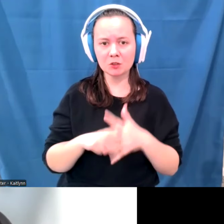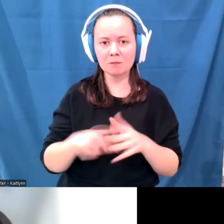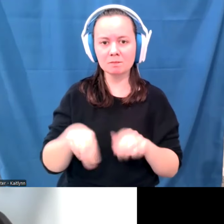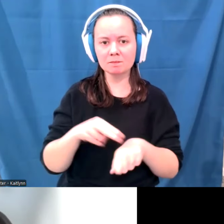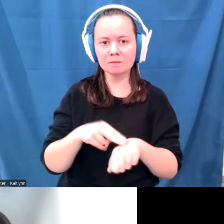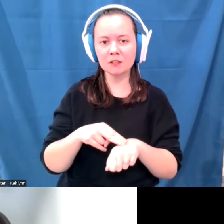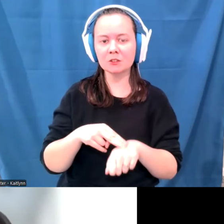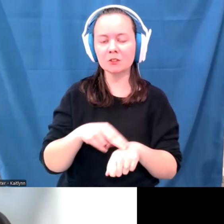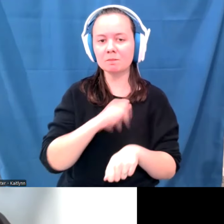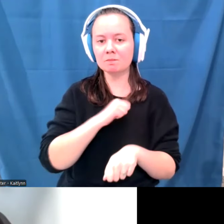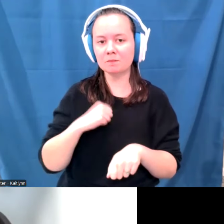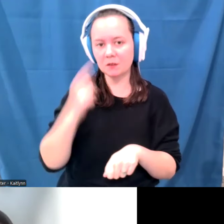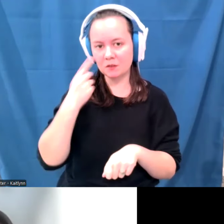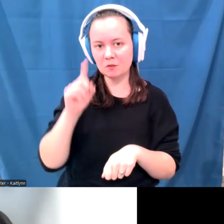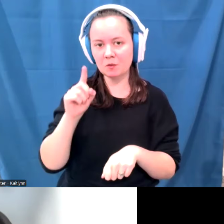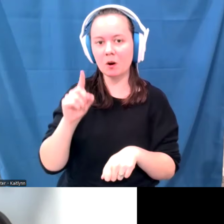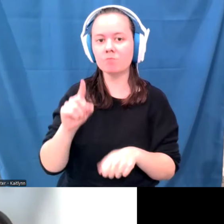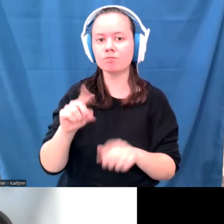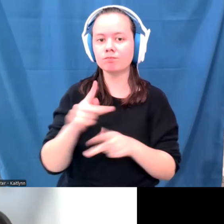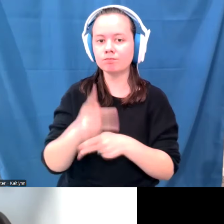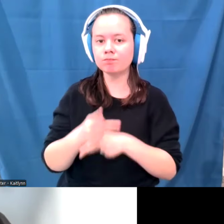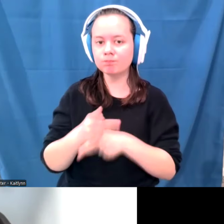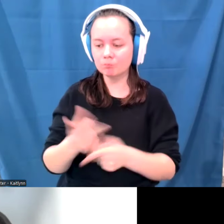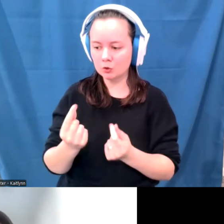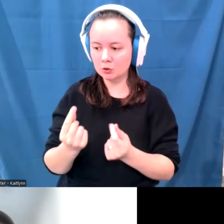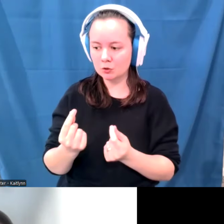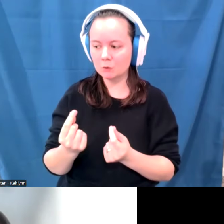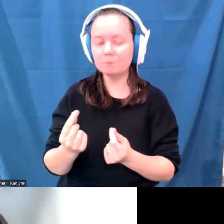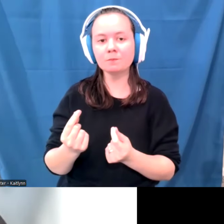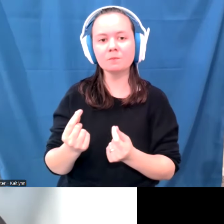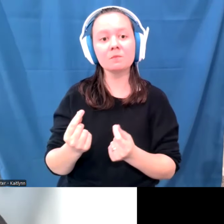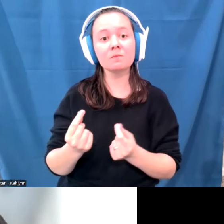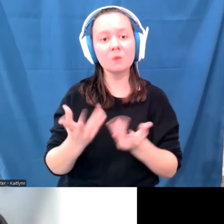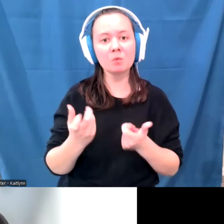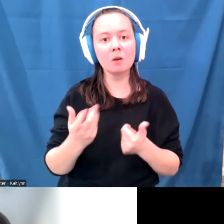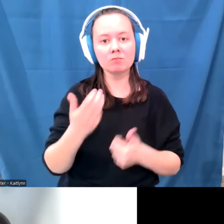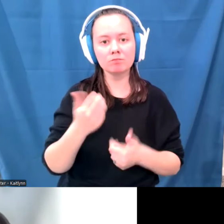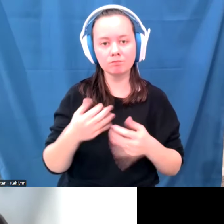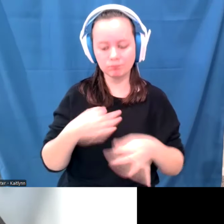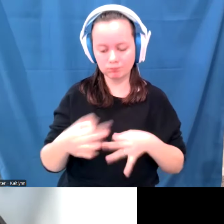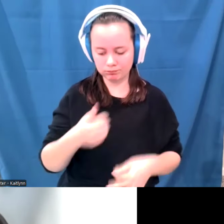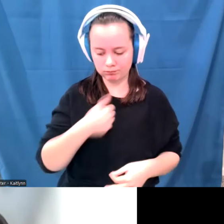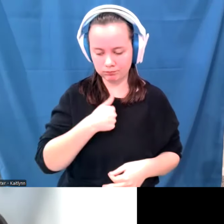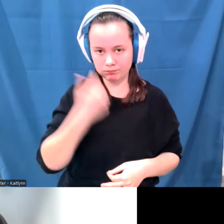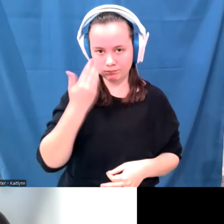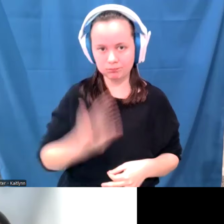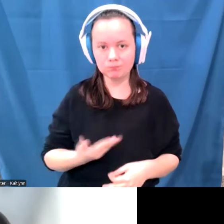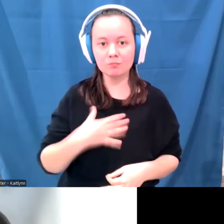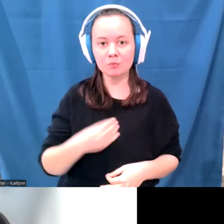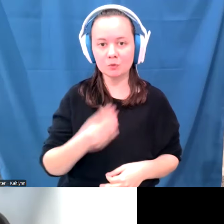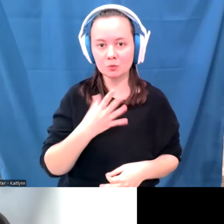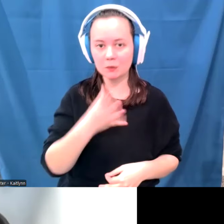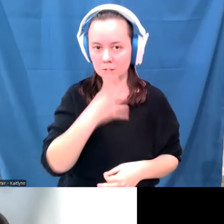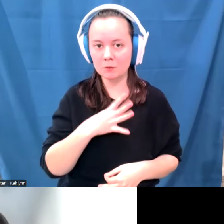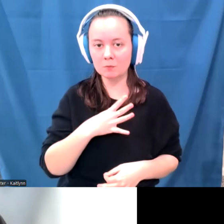Caregiving does, but I also wanted to begin with describing my visual presence. I am a white woman with dark brown